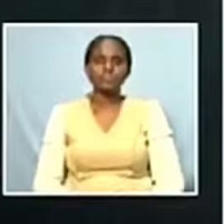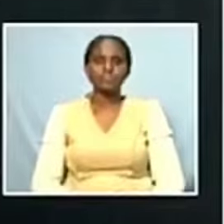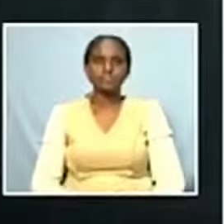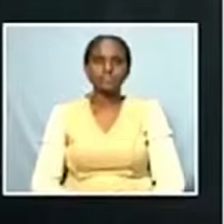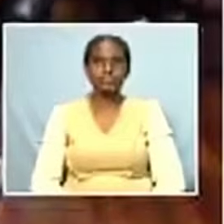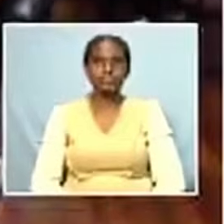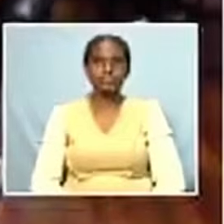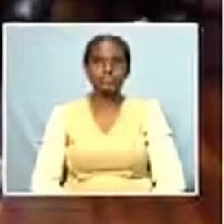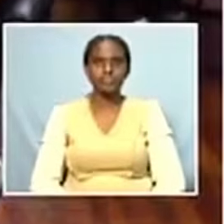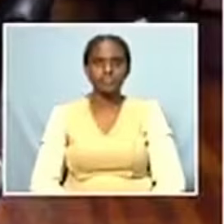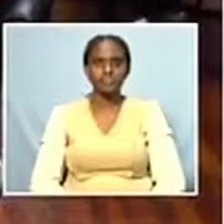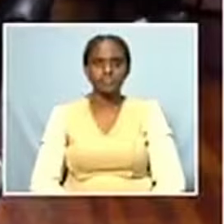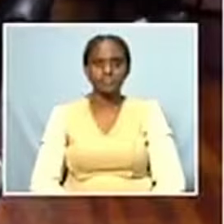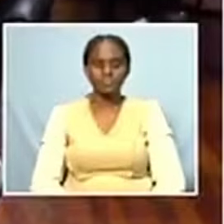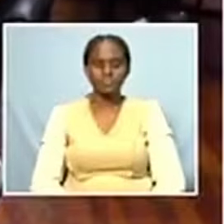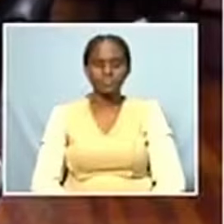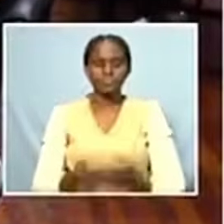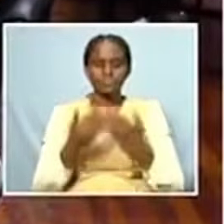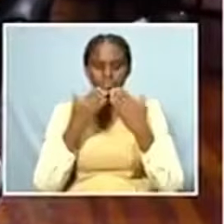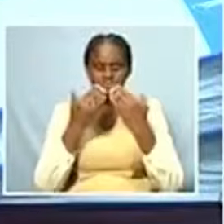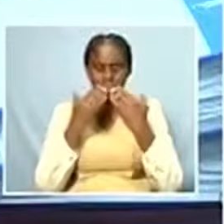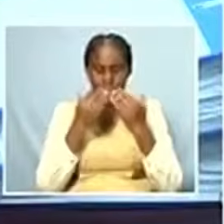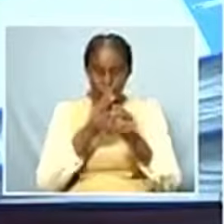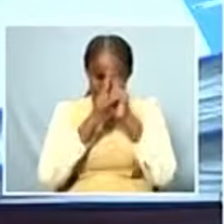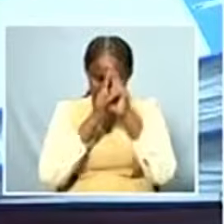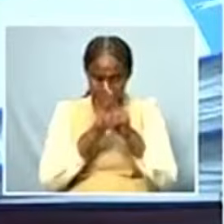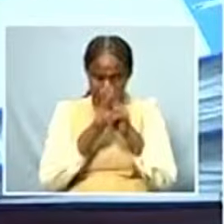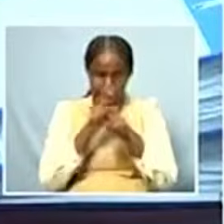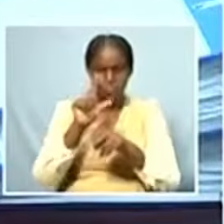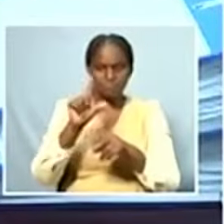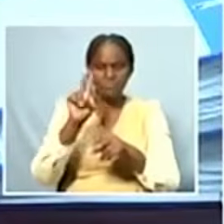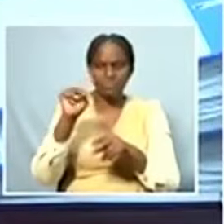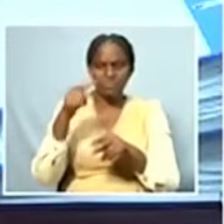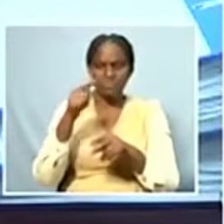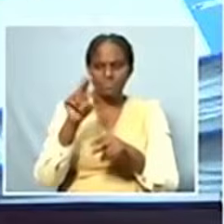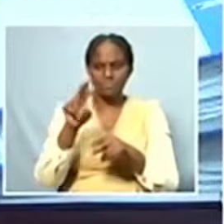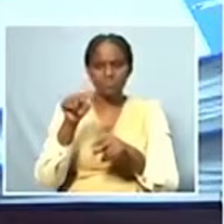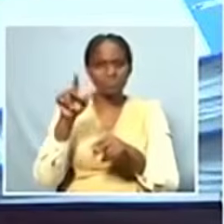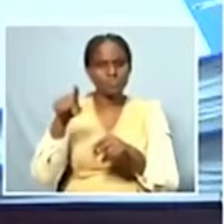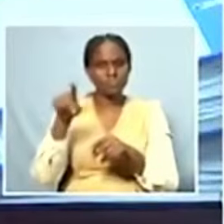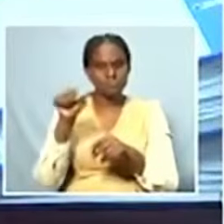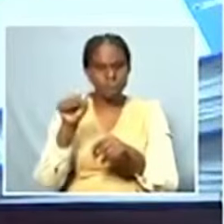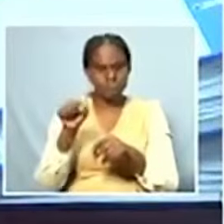Thank you, Chair. Thank you, Honorable Lungu. PS.